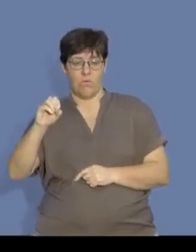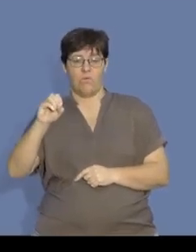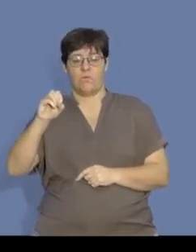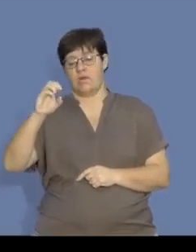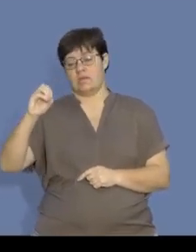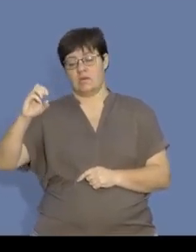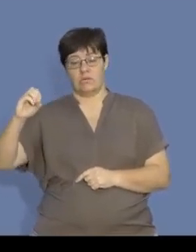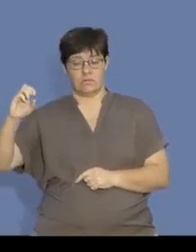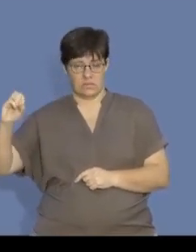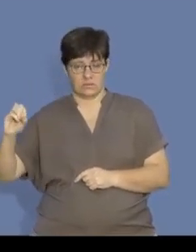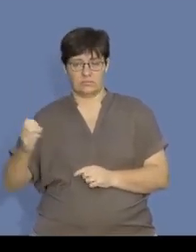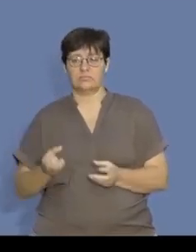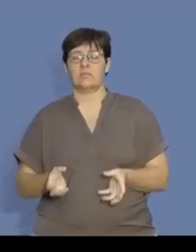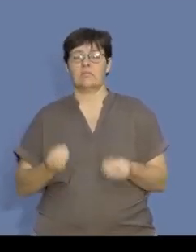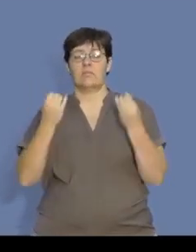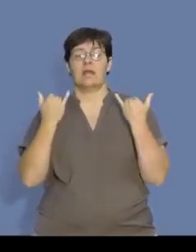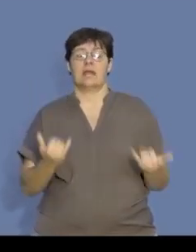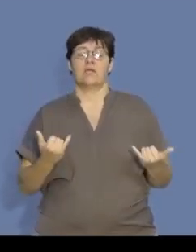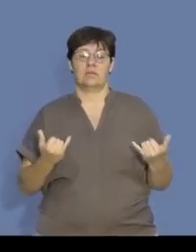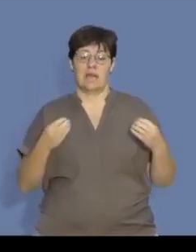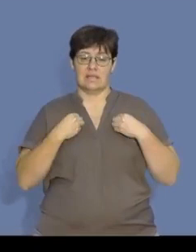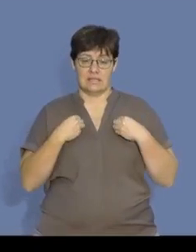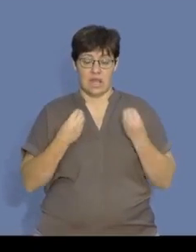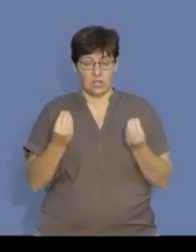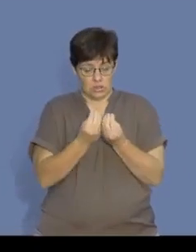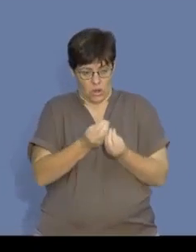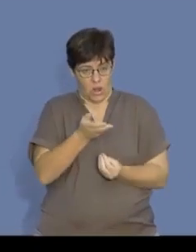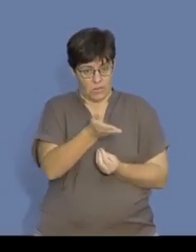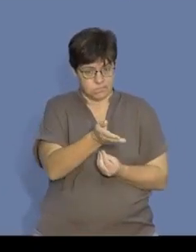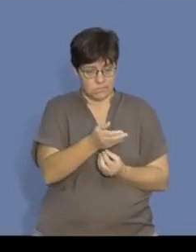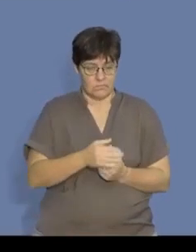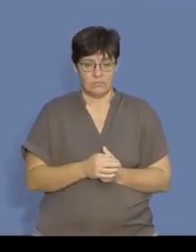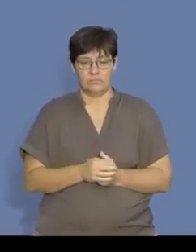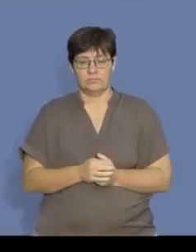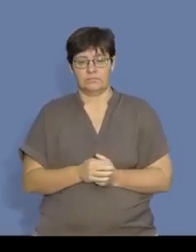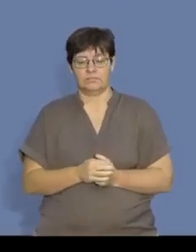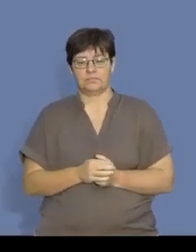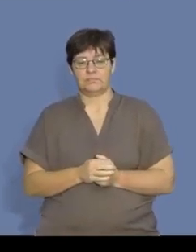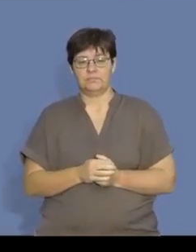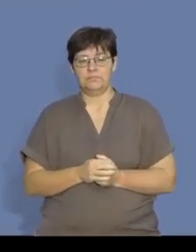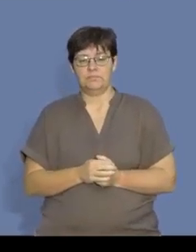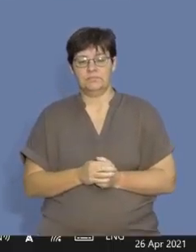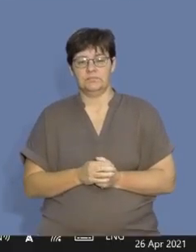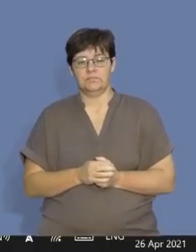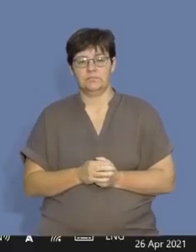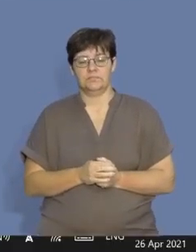1,810,000, and that should give me my current assets with stock. So let's quickly grab the calculator.